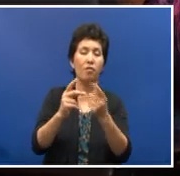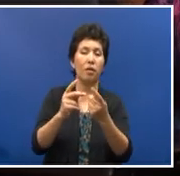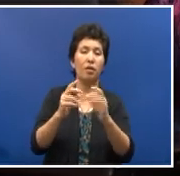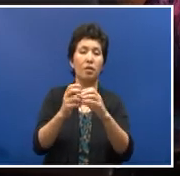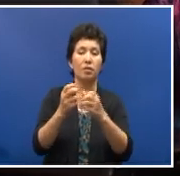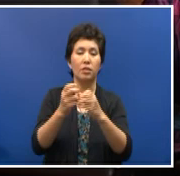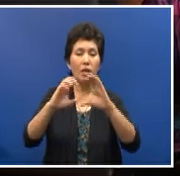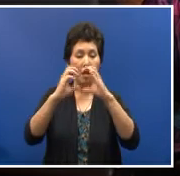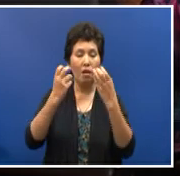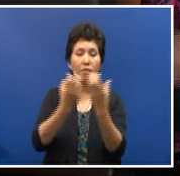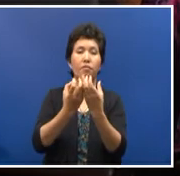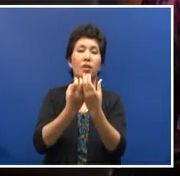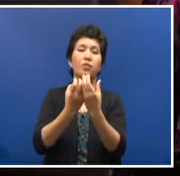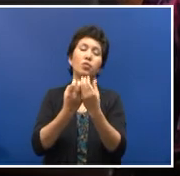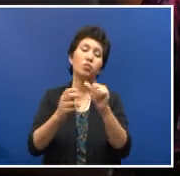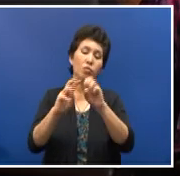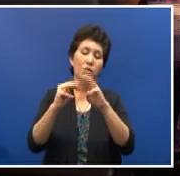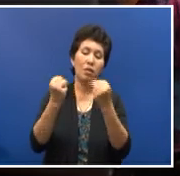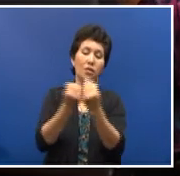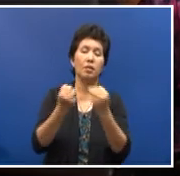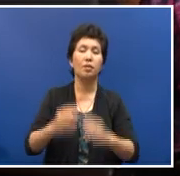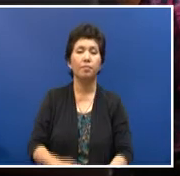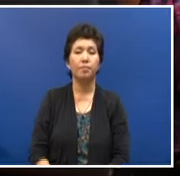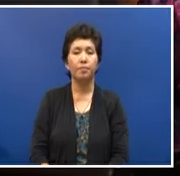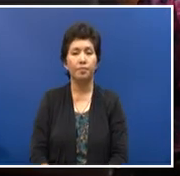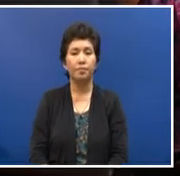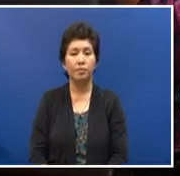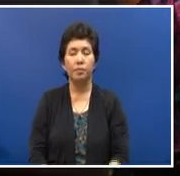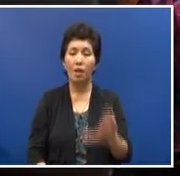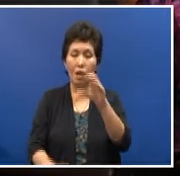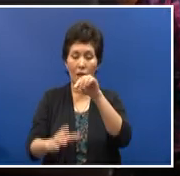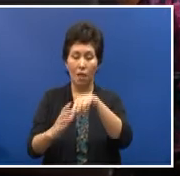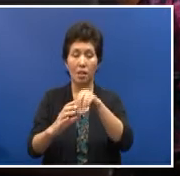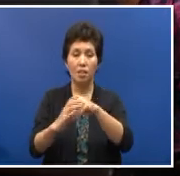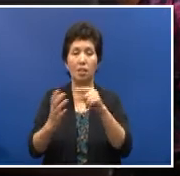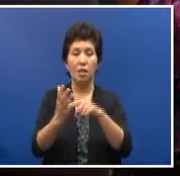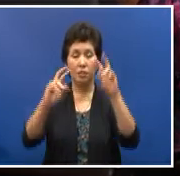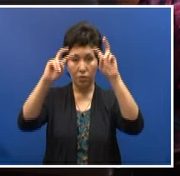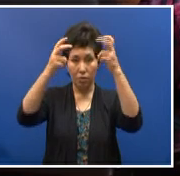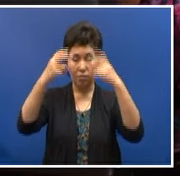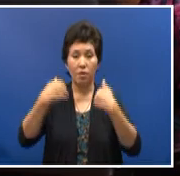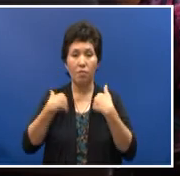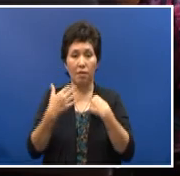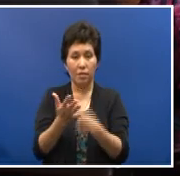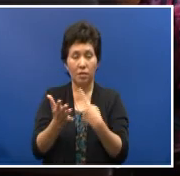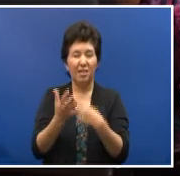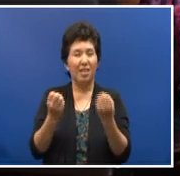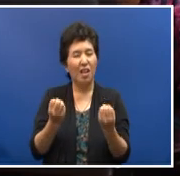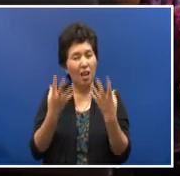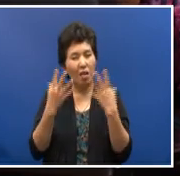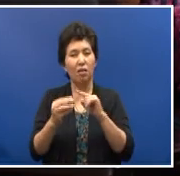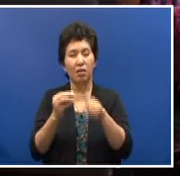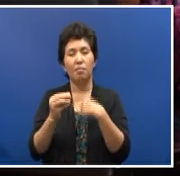the stratified societies. Okay, so in this topic, we have discussed a lot